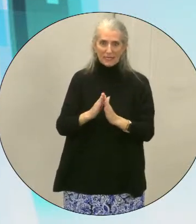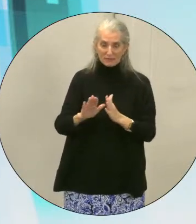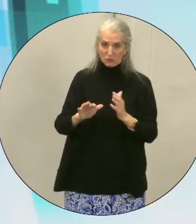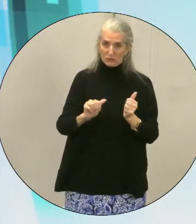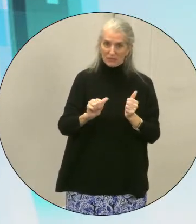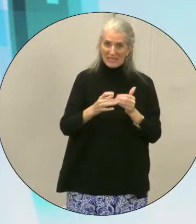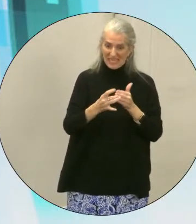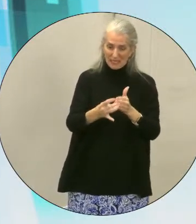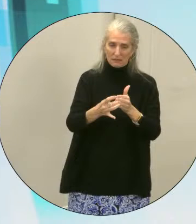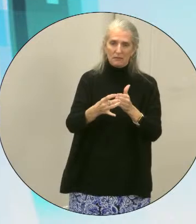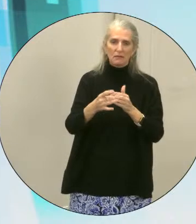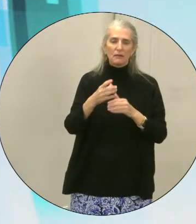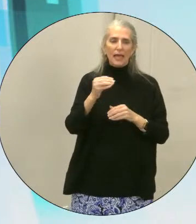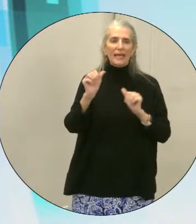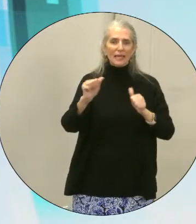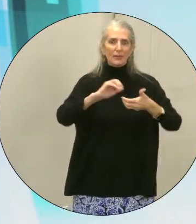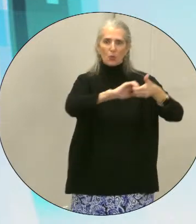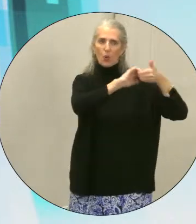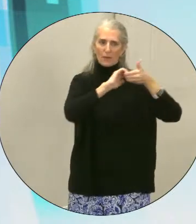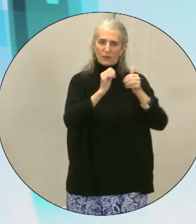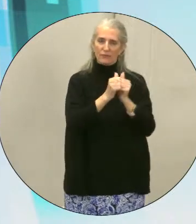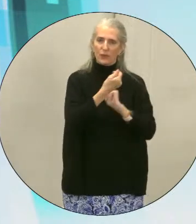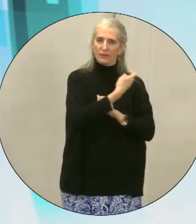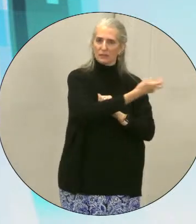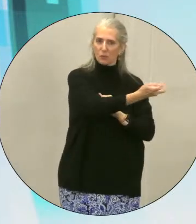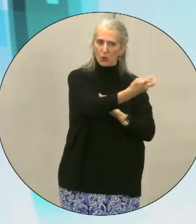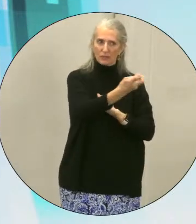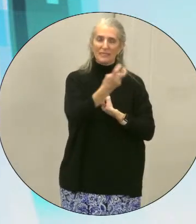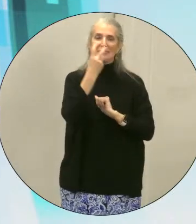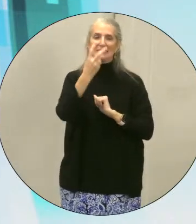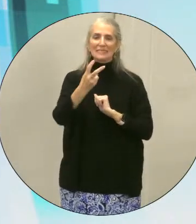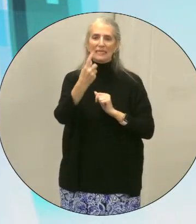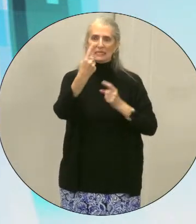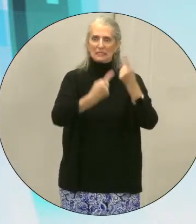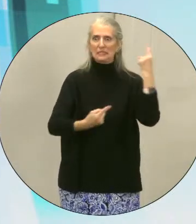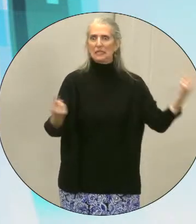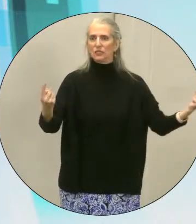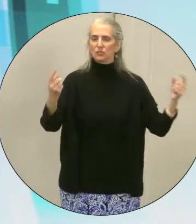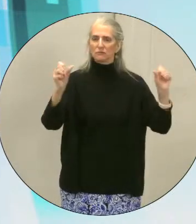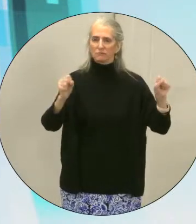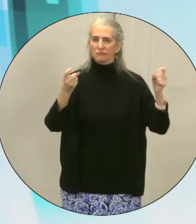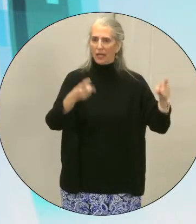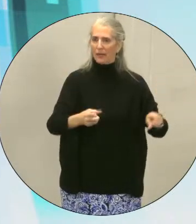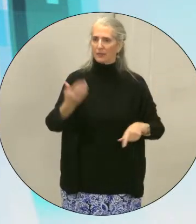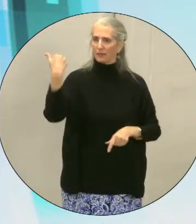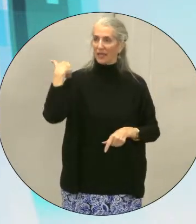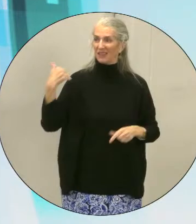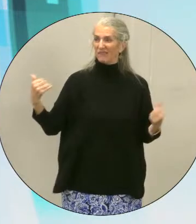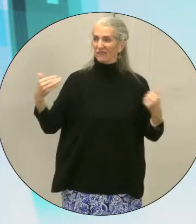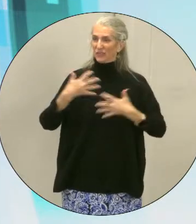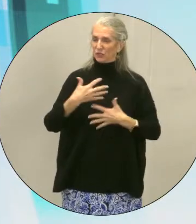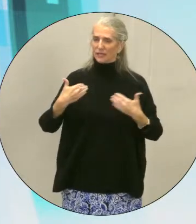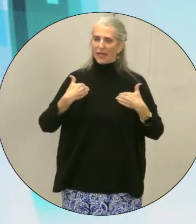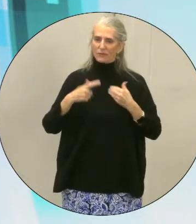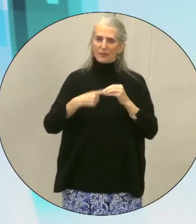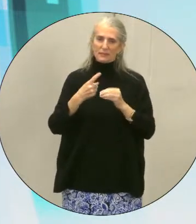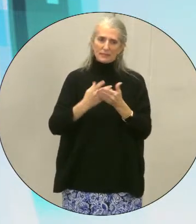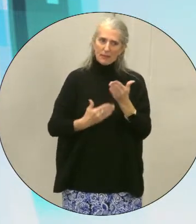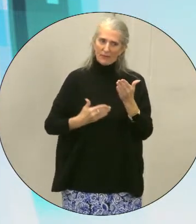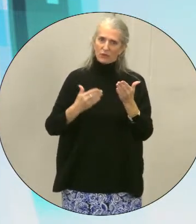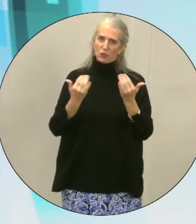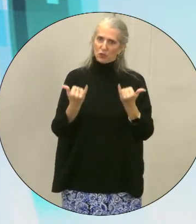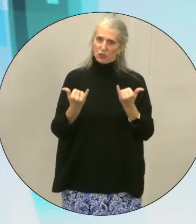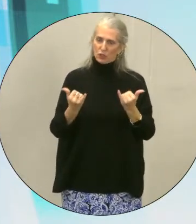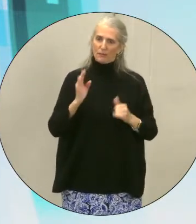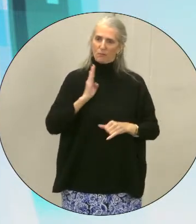board. Seeing the dissension that has happened on this board in the past, and some fears I have about some of the current board members, I